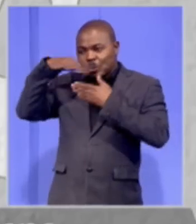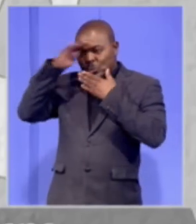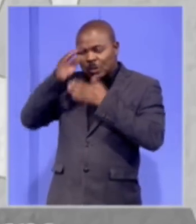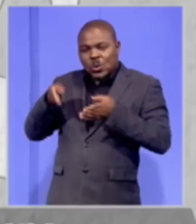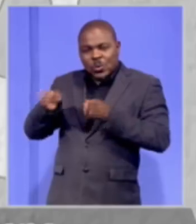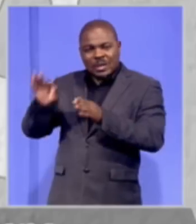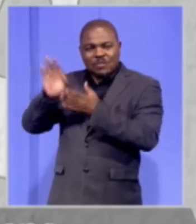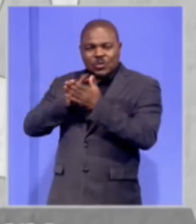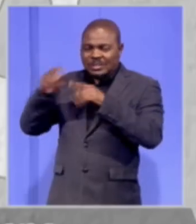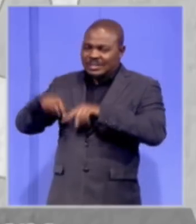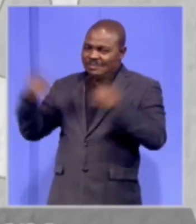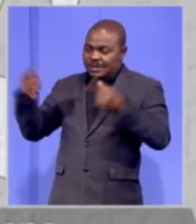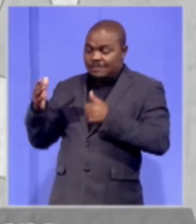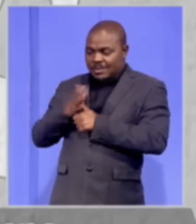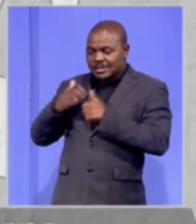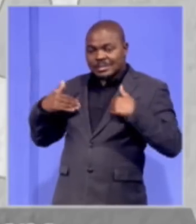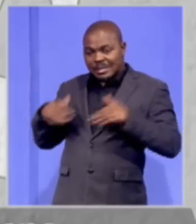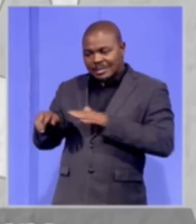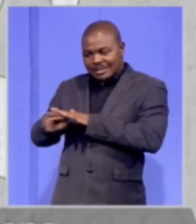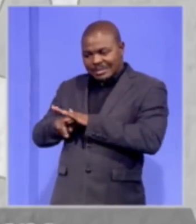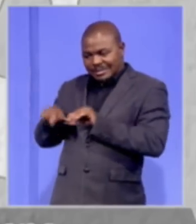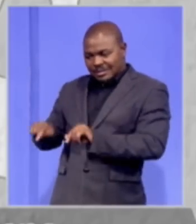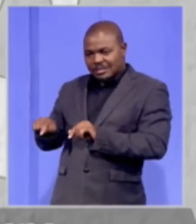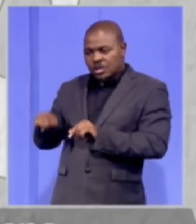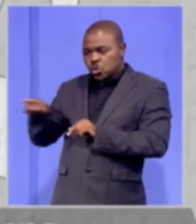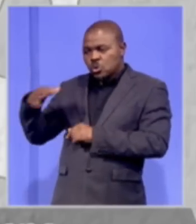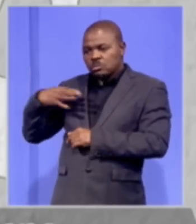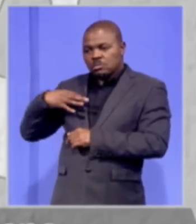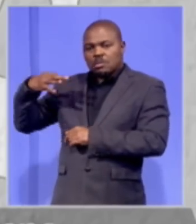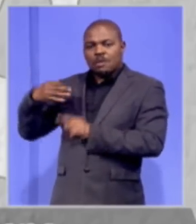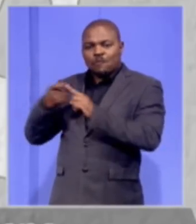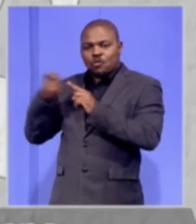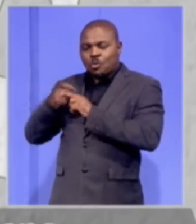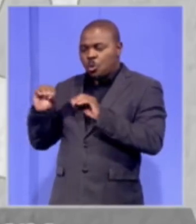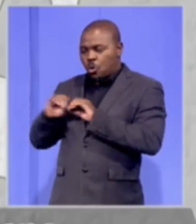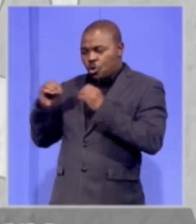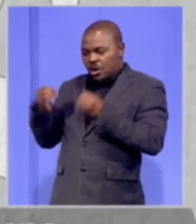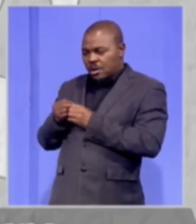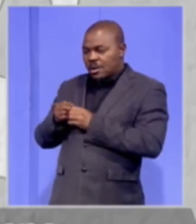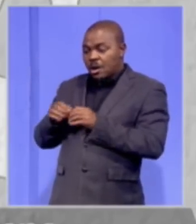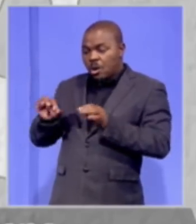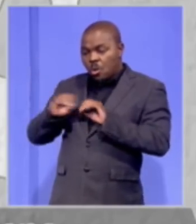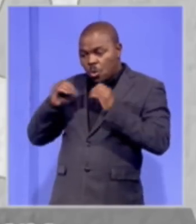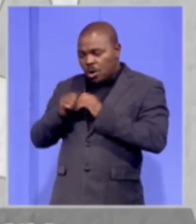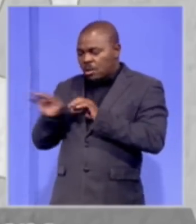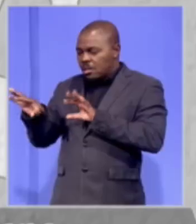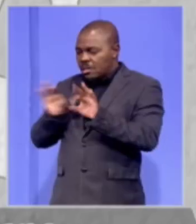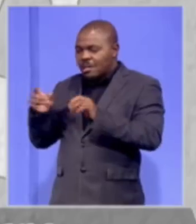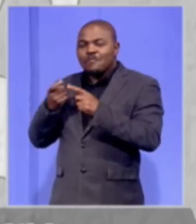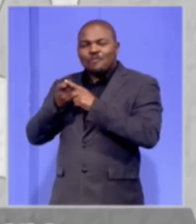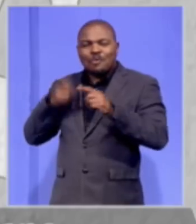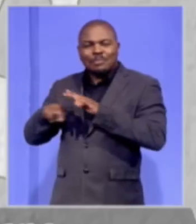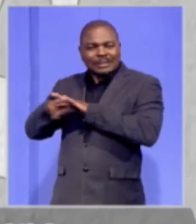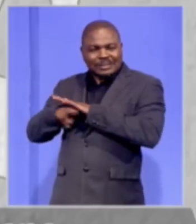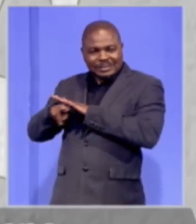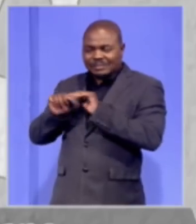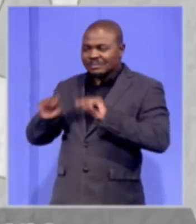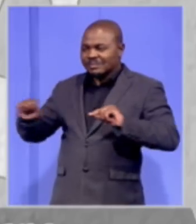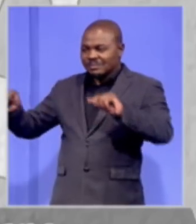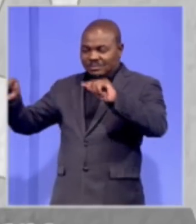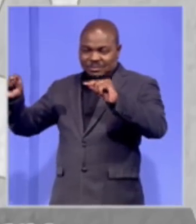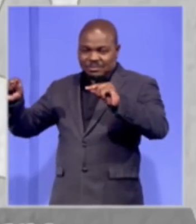qalamane mabatoweng mo re reng wena o bang kgetheng wa mokga jwale mekga e kgetha ka mabatowa mme mokgwa ono